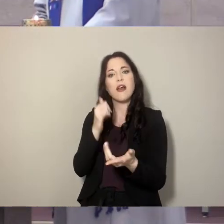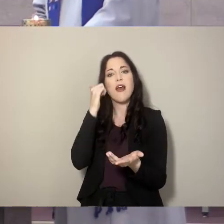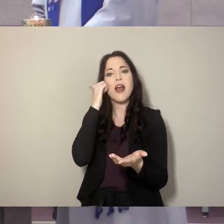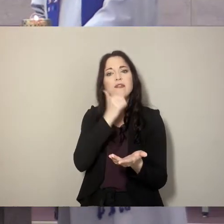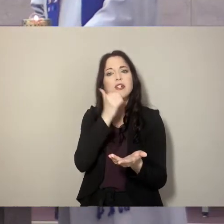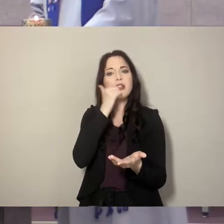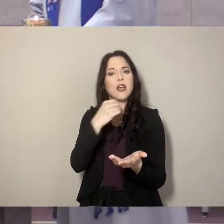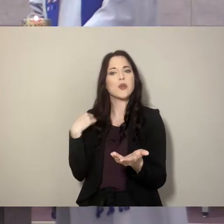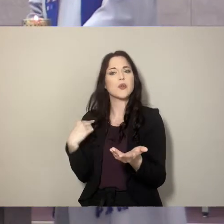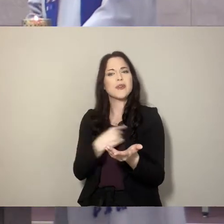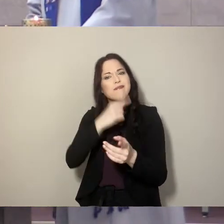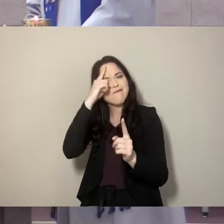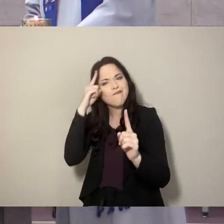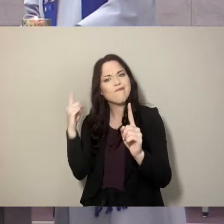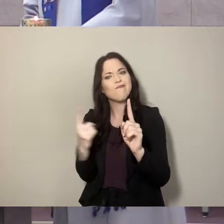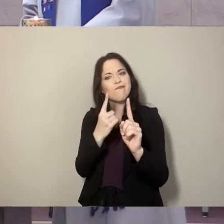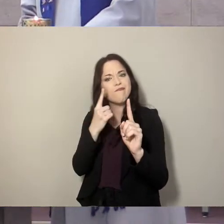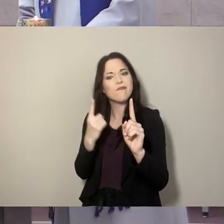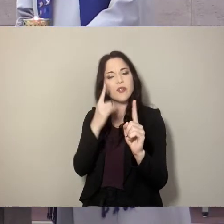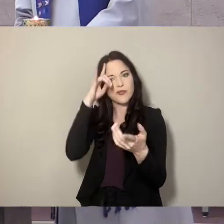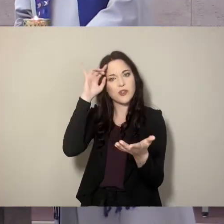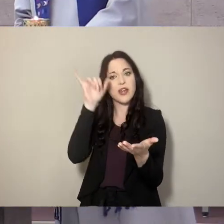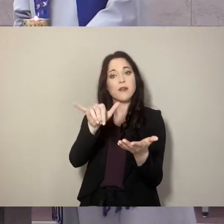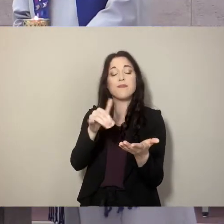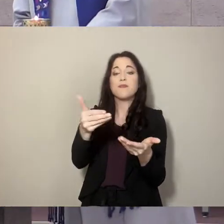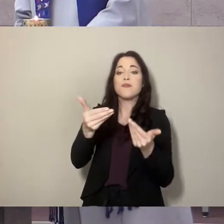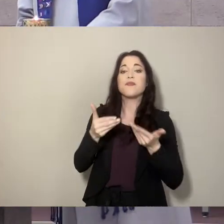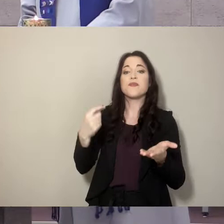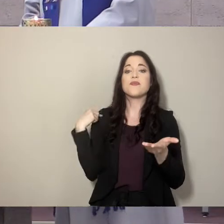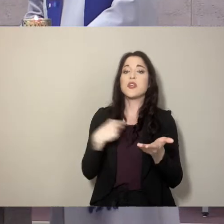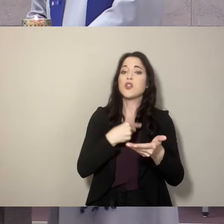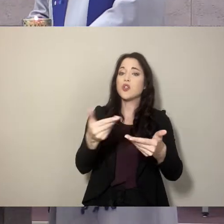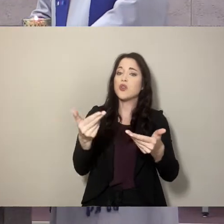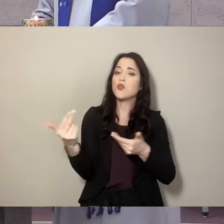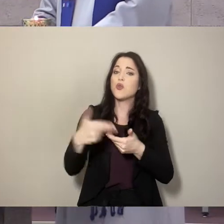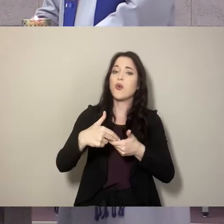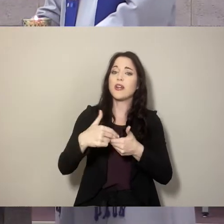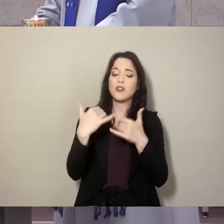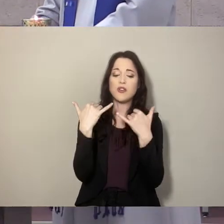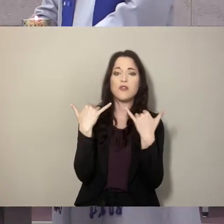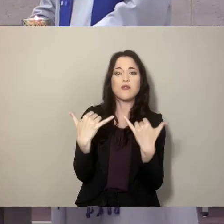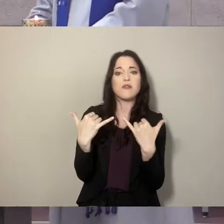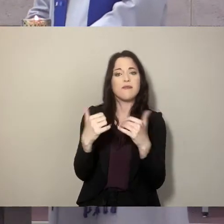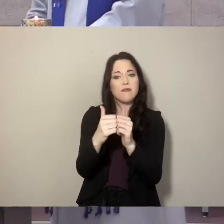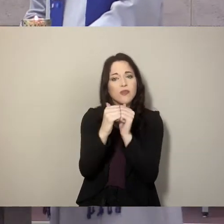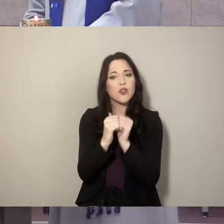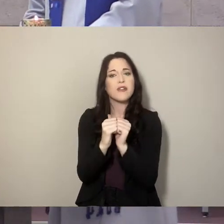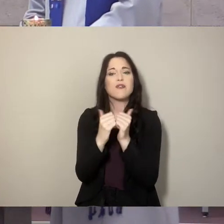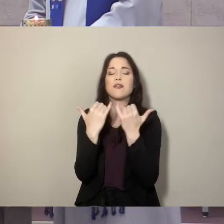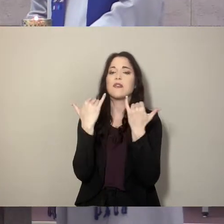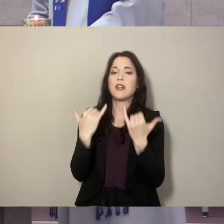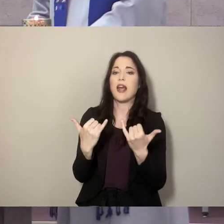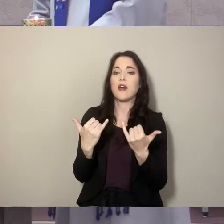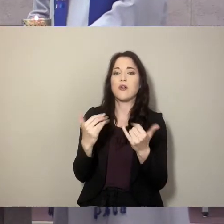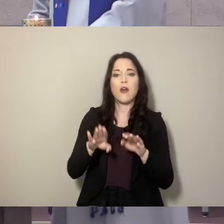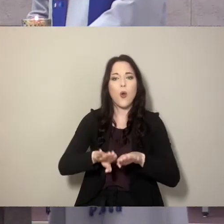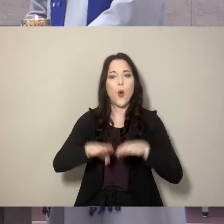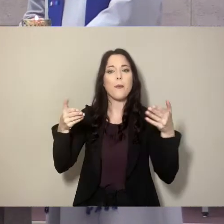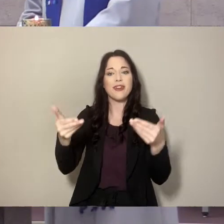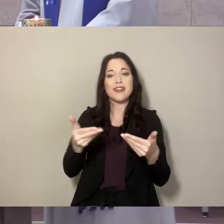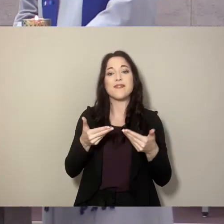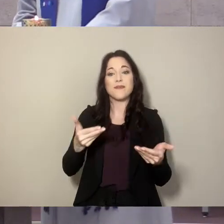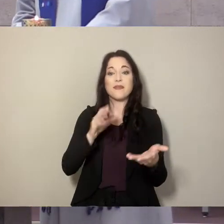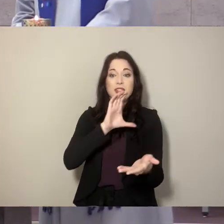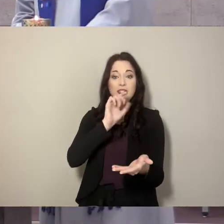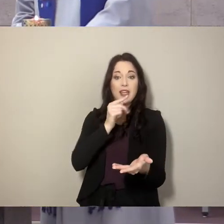work towards that. So I invite us to join together now in the opening invitation to bring heaven on earth. Reverend